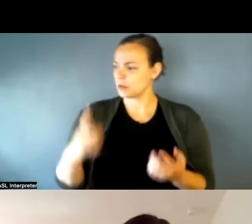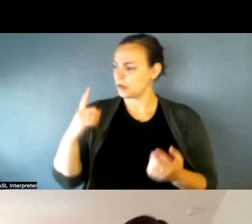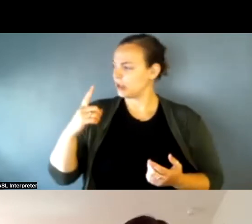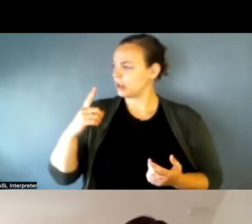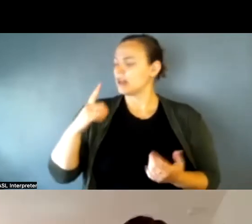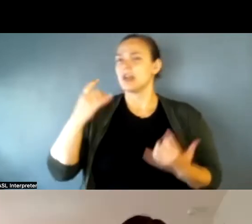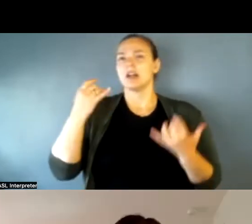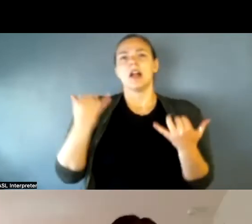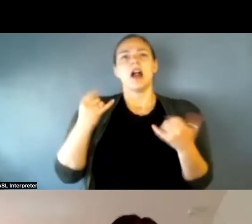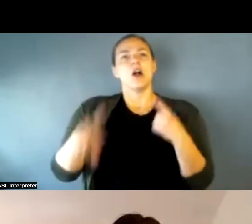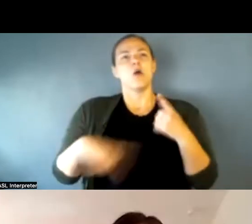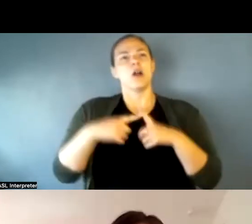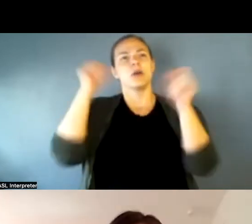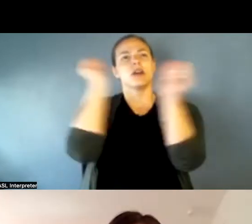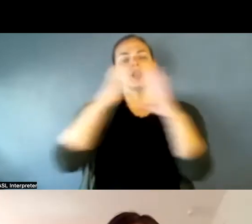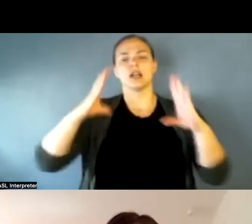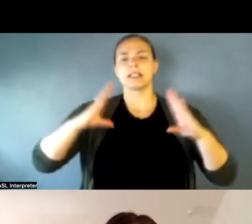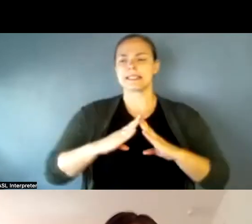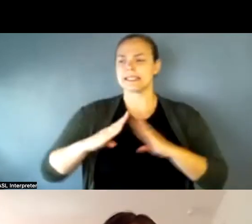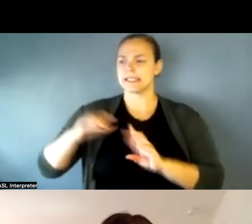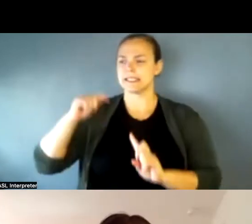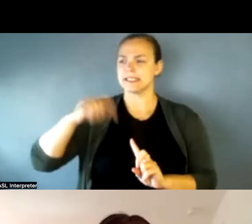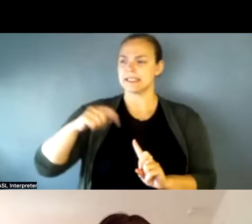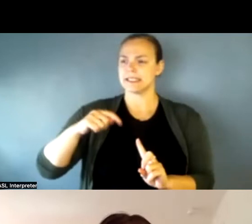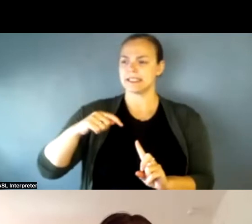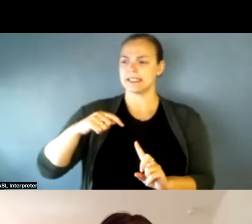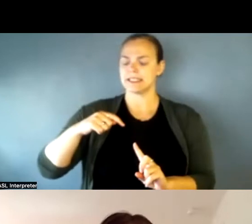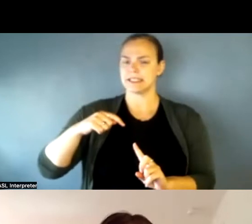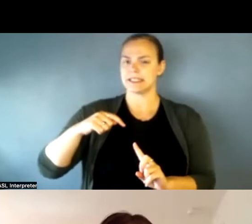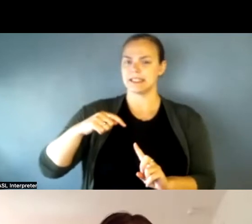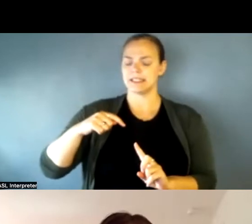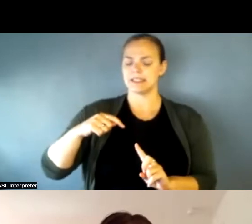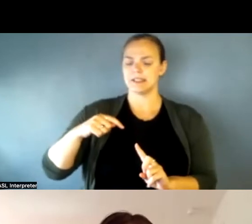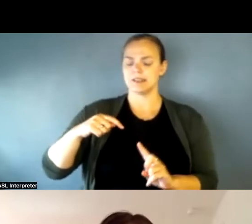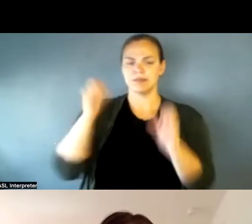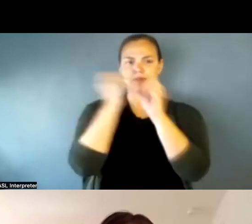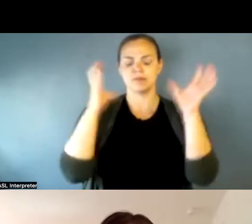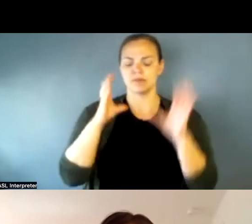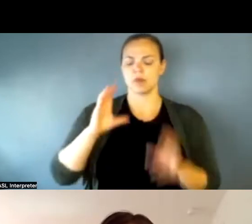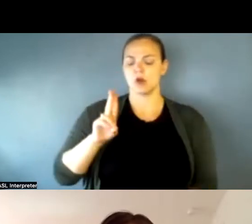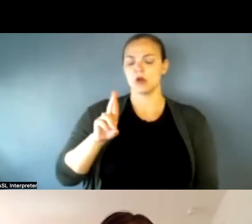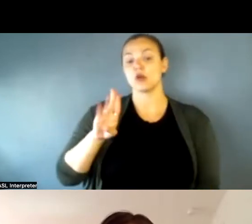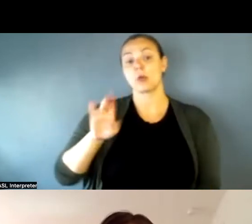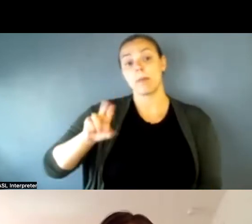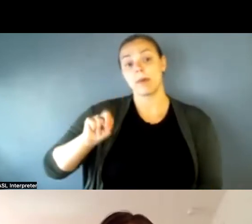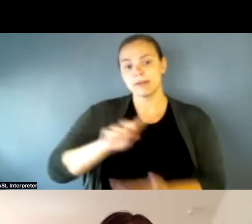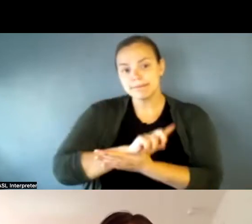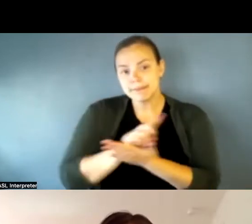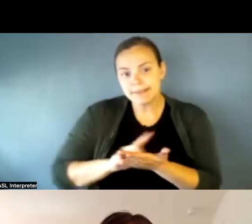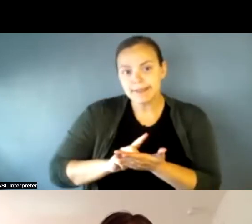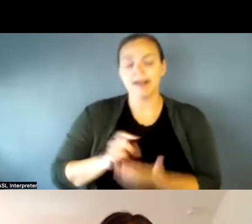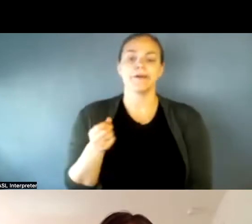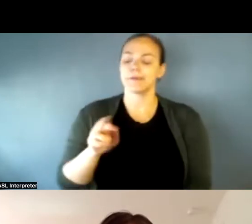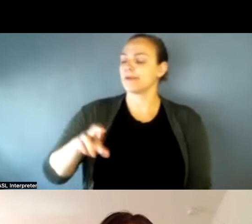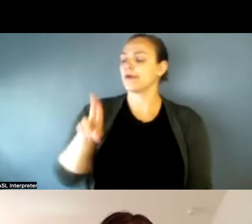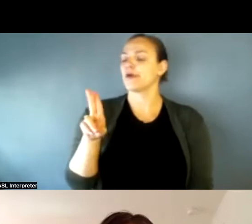actually sort of rethink themselves in terms of urban design or urban planning. I mean, obviously it seems that